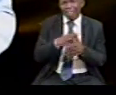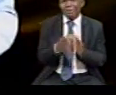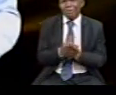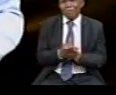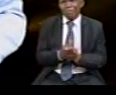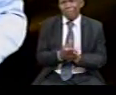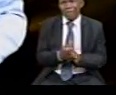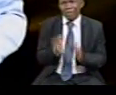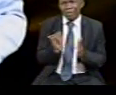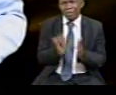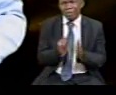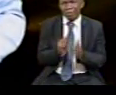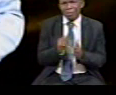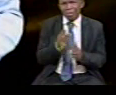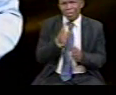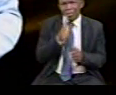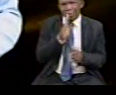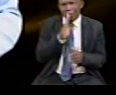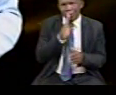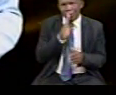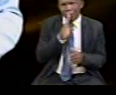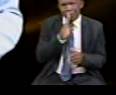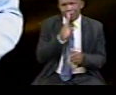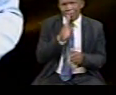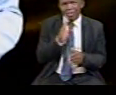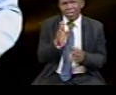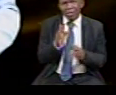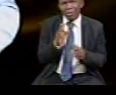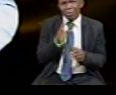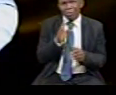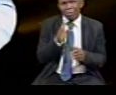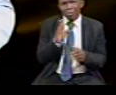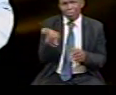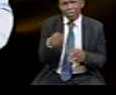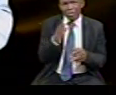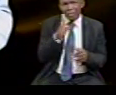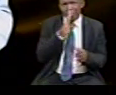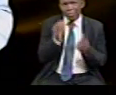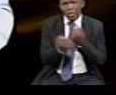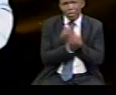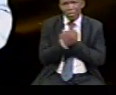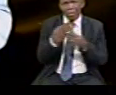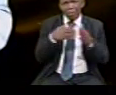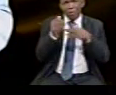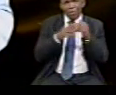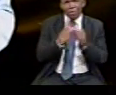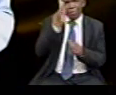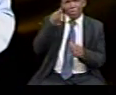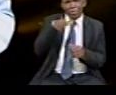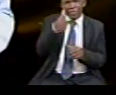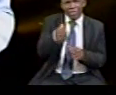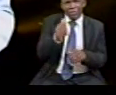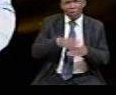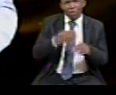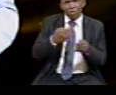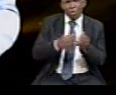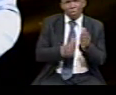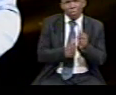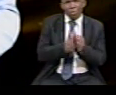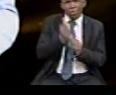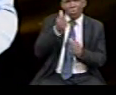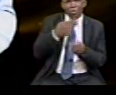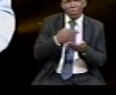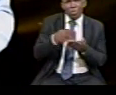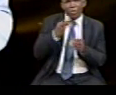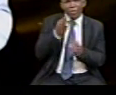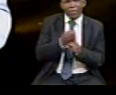fall prey. But ye, beloved, building up yourself in your most holy faith, praying in the Holy Ghost, keep